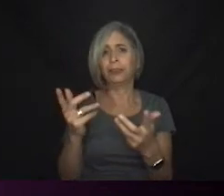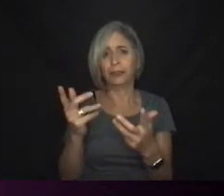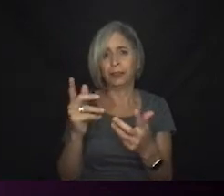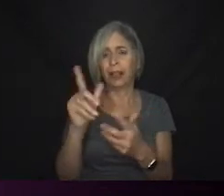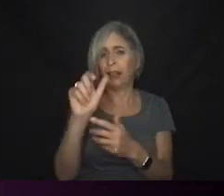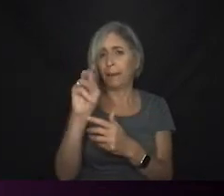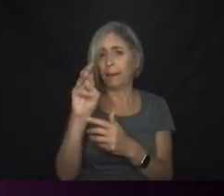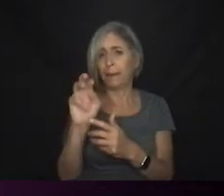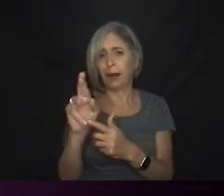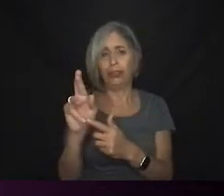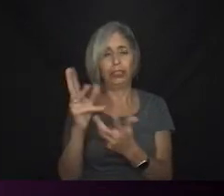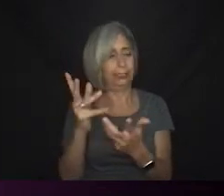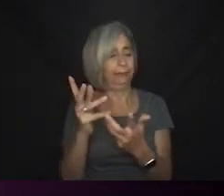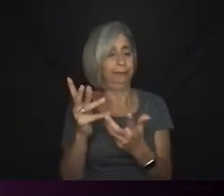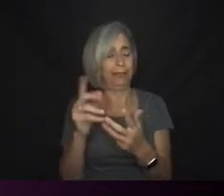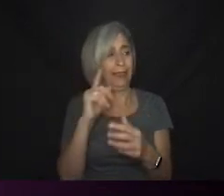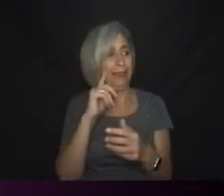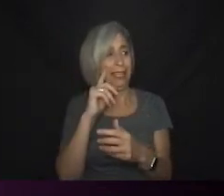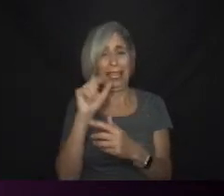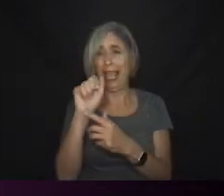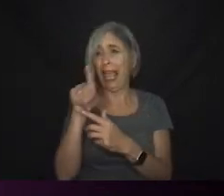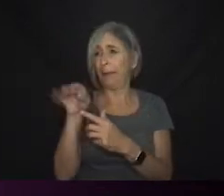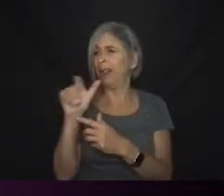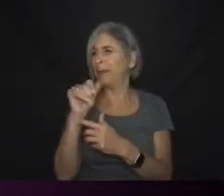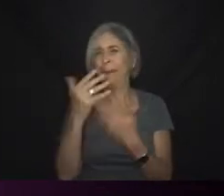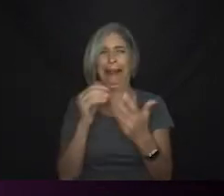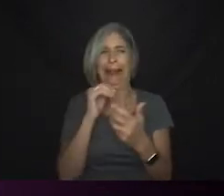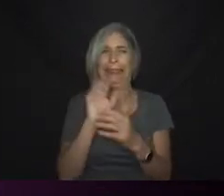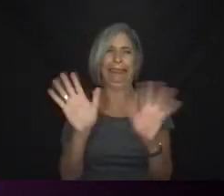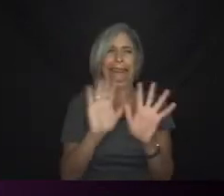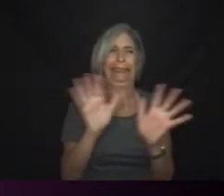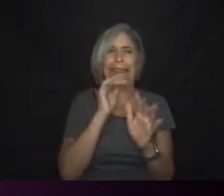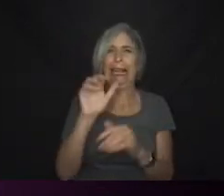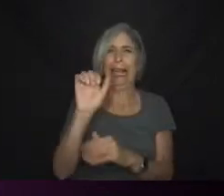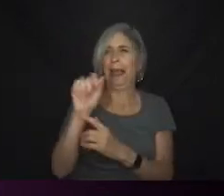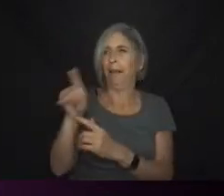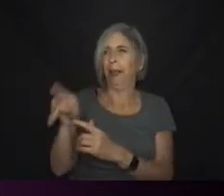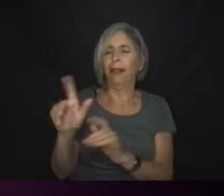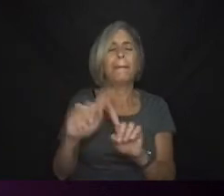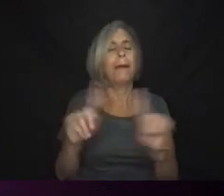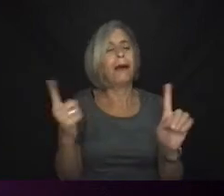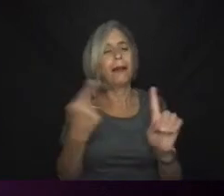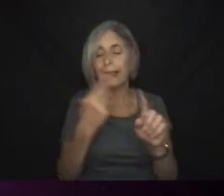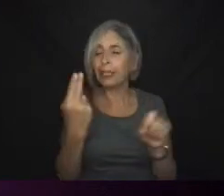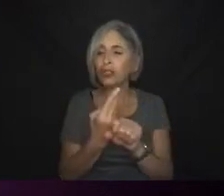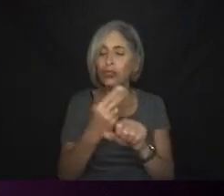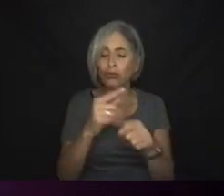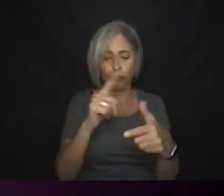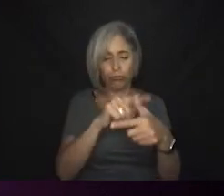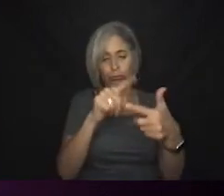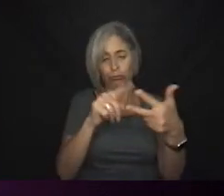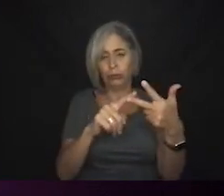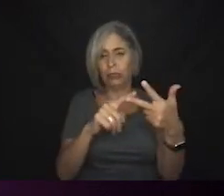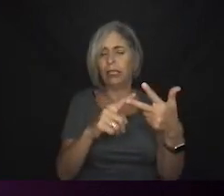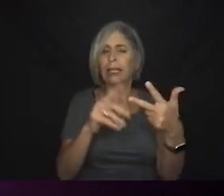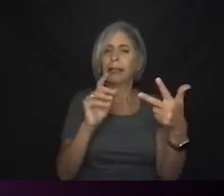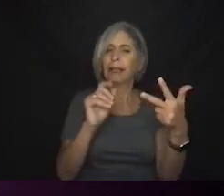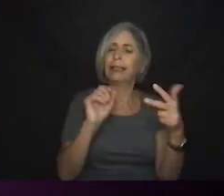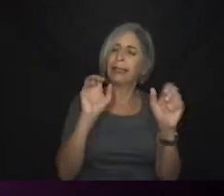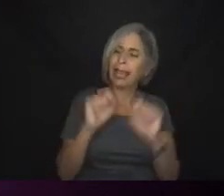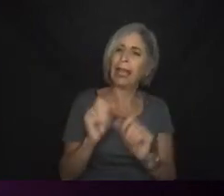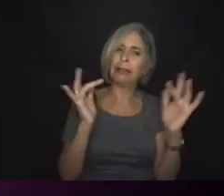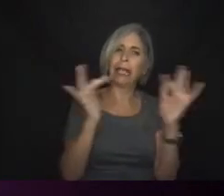successful apps. I think Apple has something, maybe not Apple, no, but anyway. These platforms do the job. You can reach millions, billions of